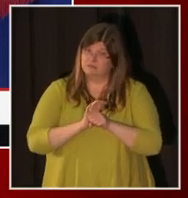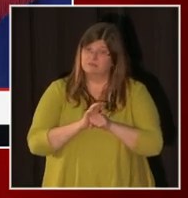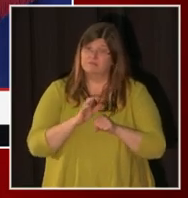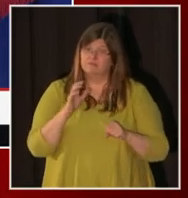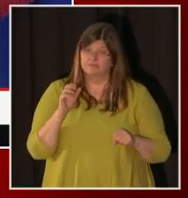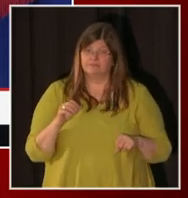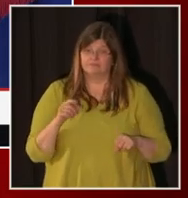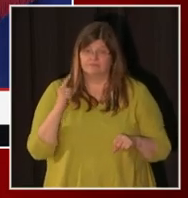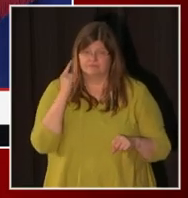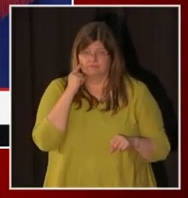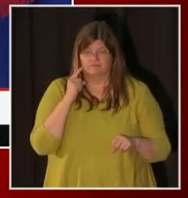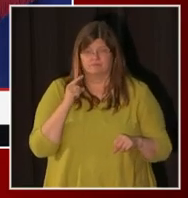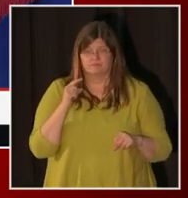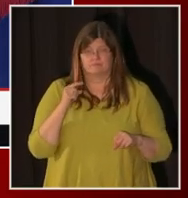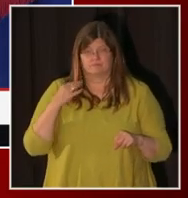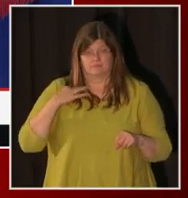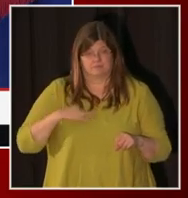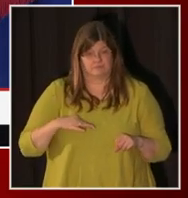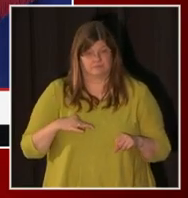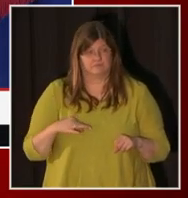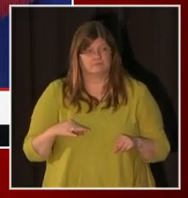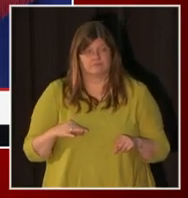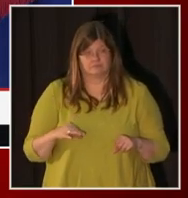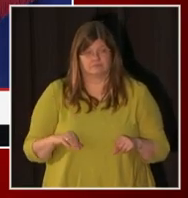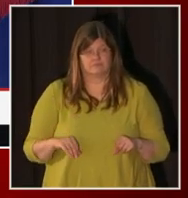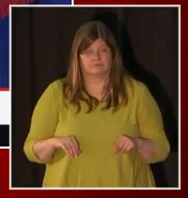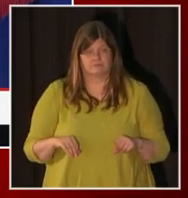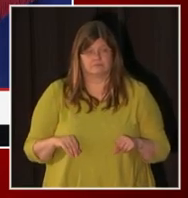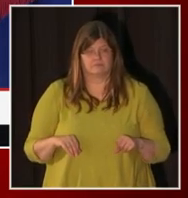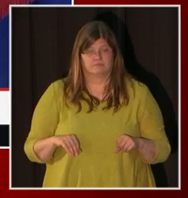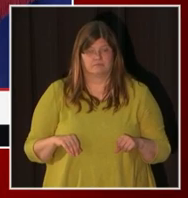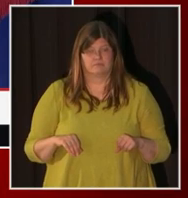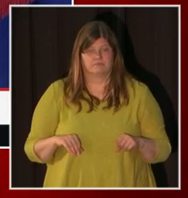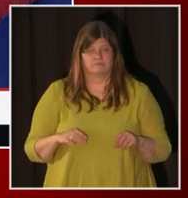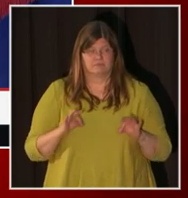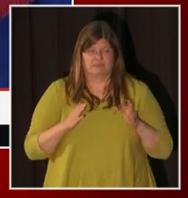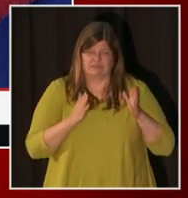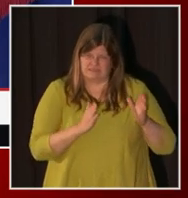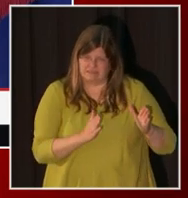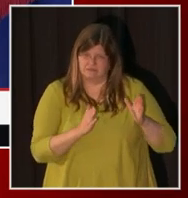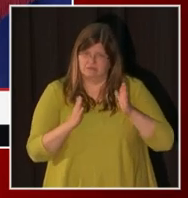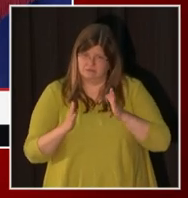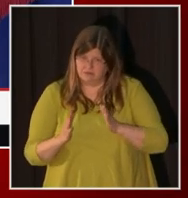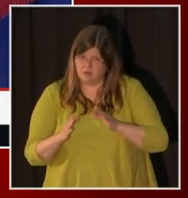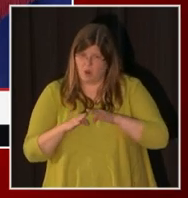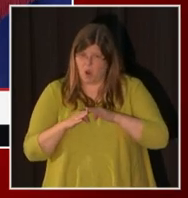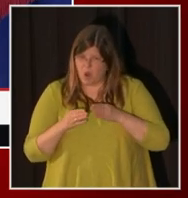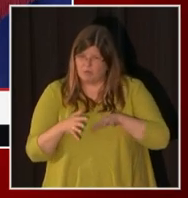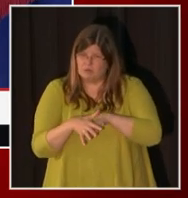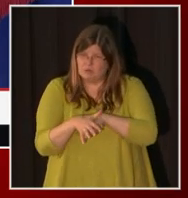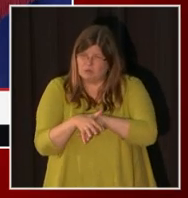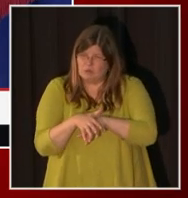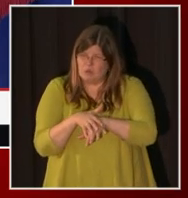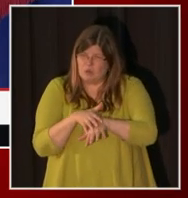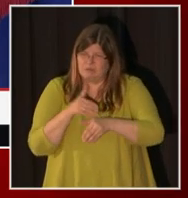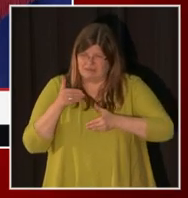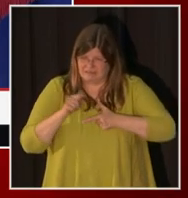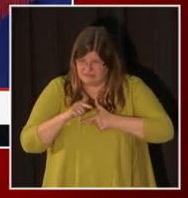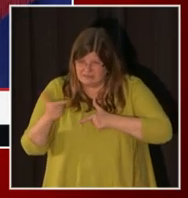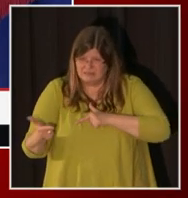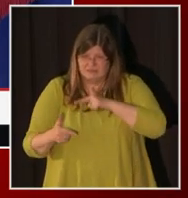systematic way. We can learn if we have to dial it back if we have another outbreak. So I